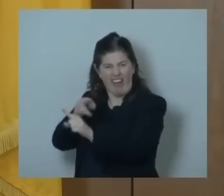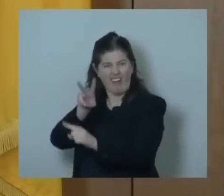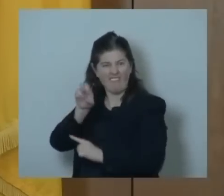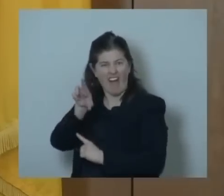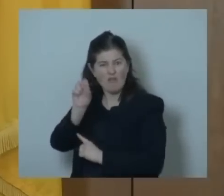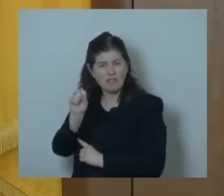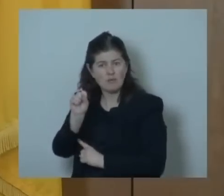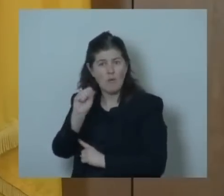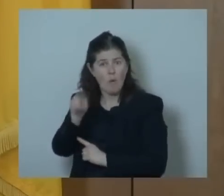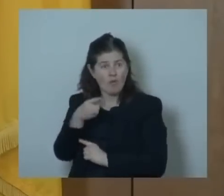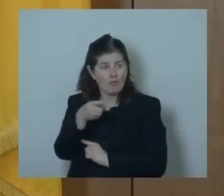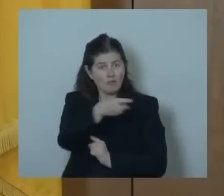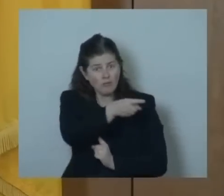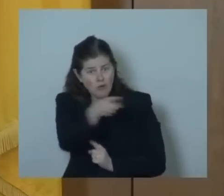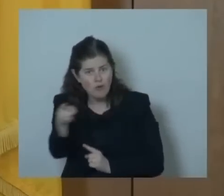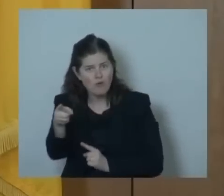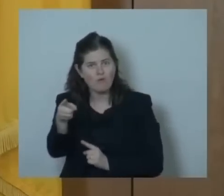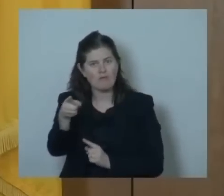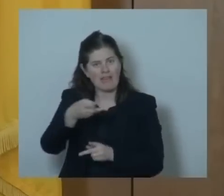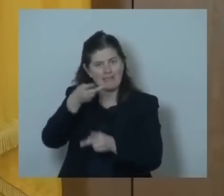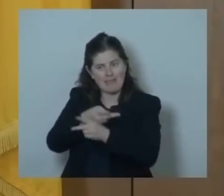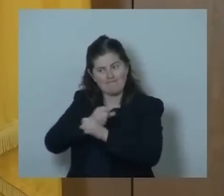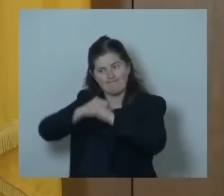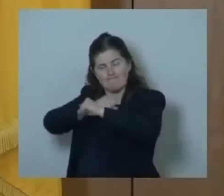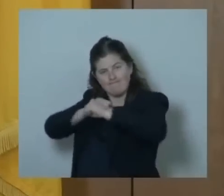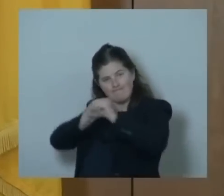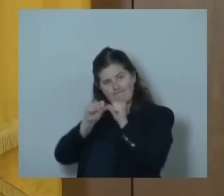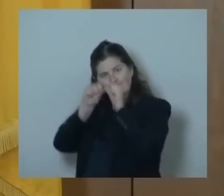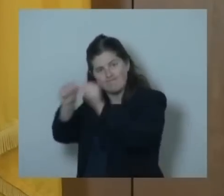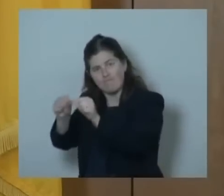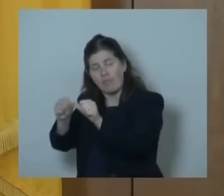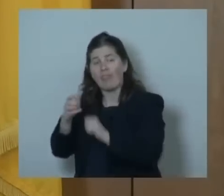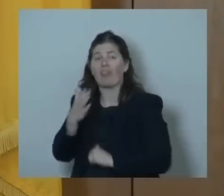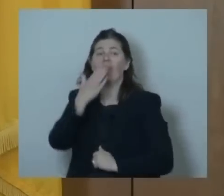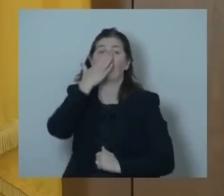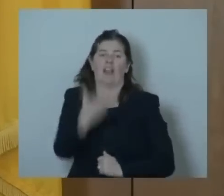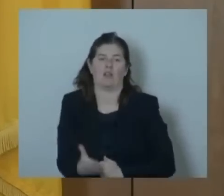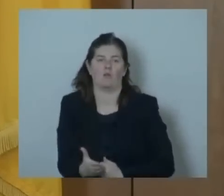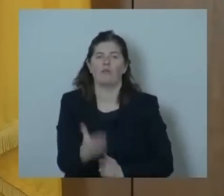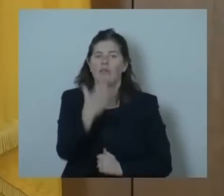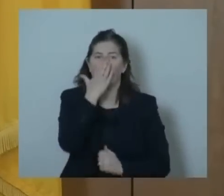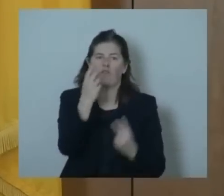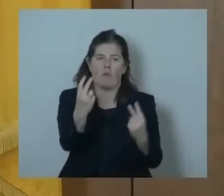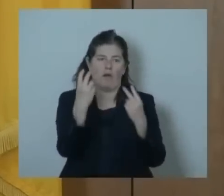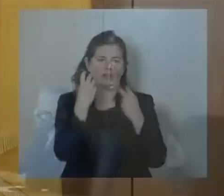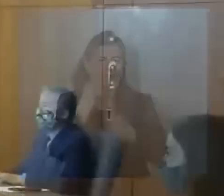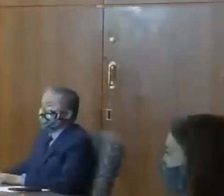only you can keep the pressure on. Thank you, and thanks for tuning in today.